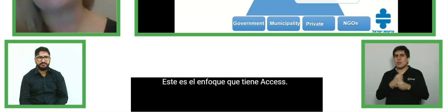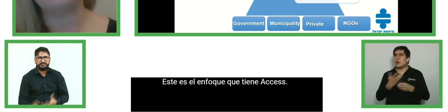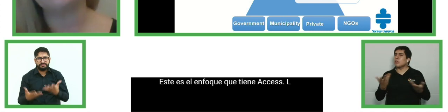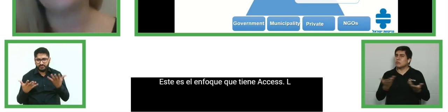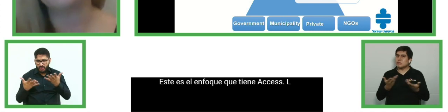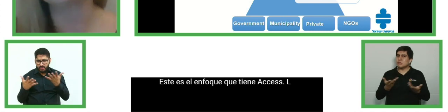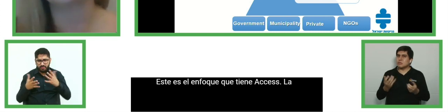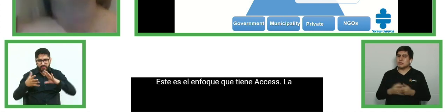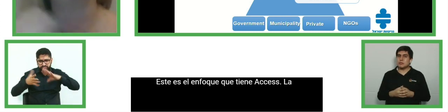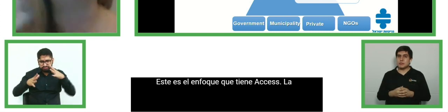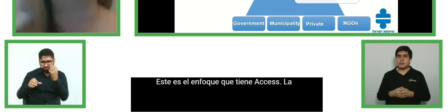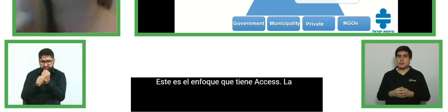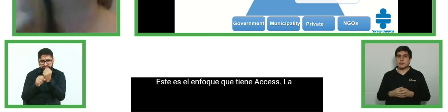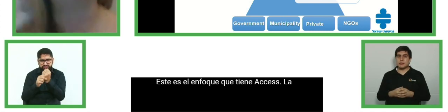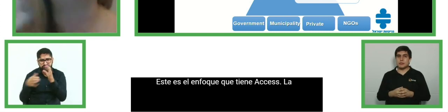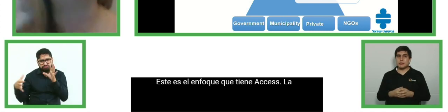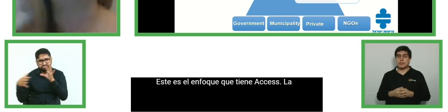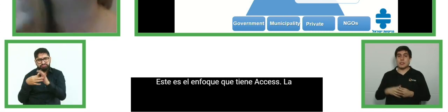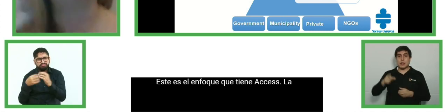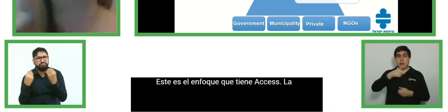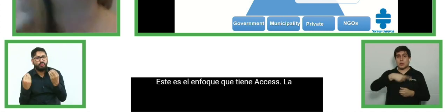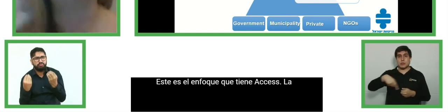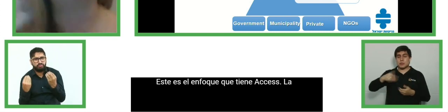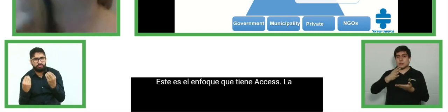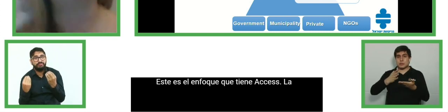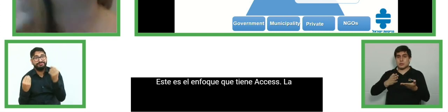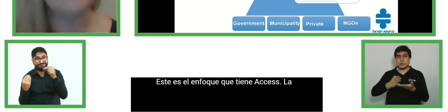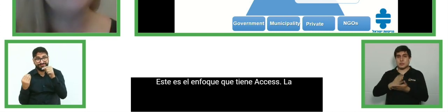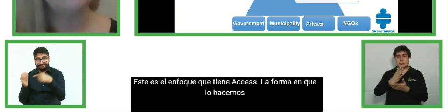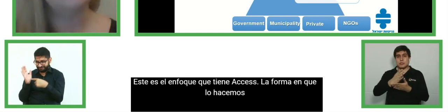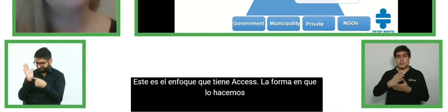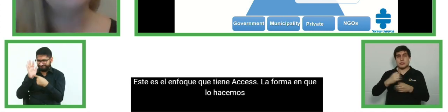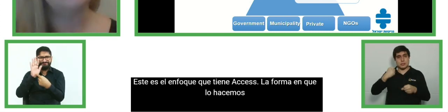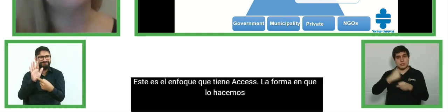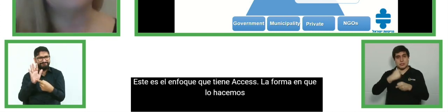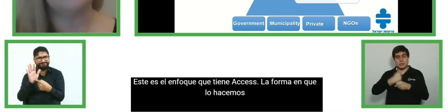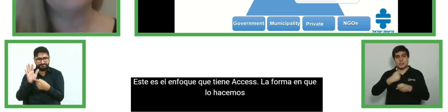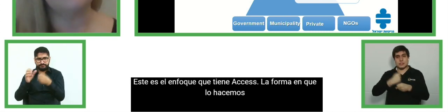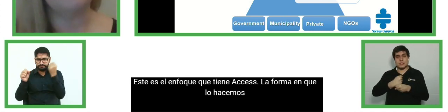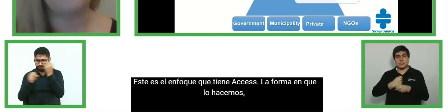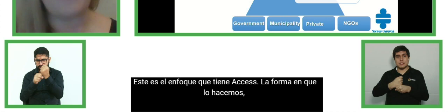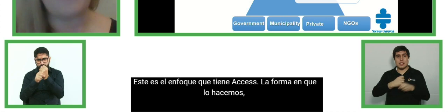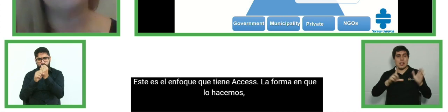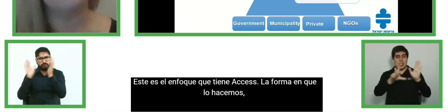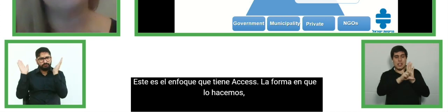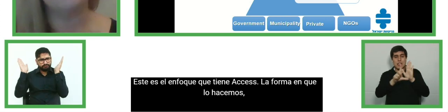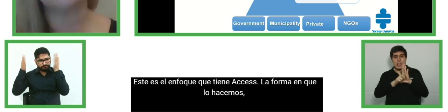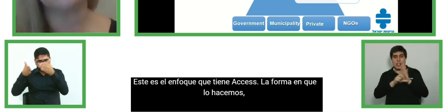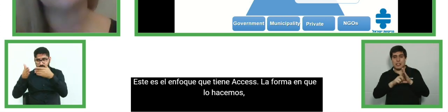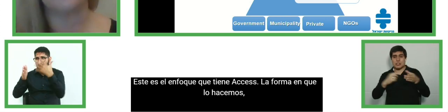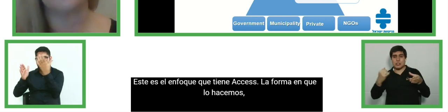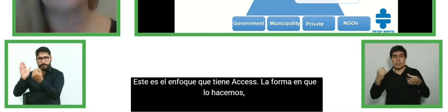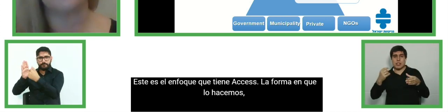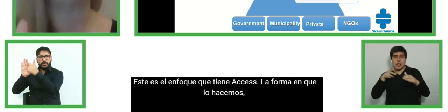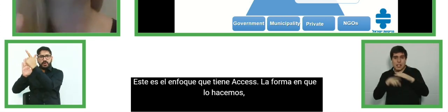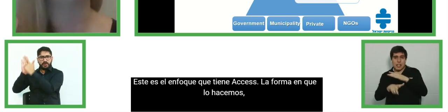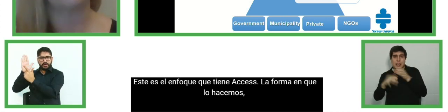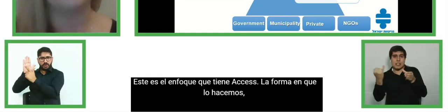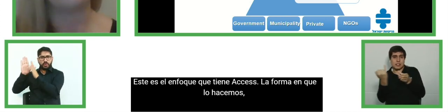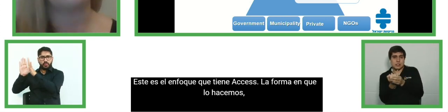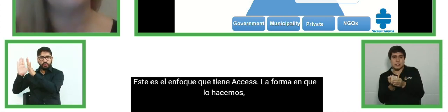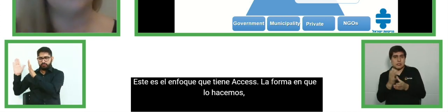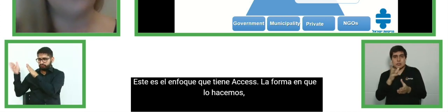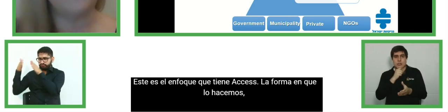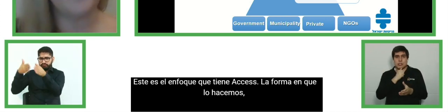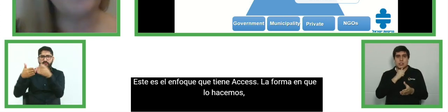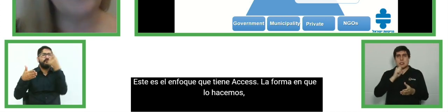with accessibility. And about 20 years ago, the first law, equality law for people with disability was